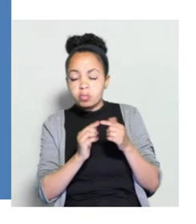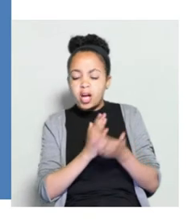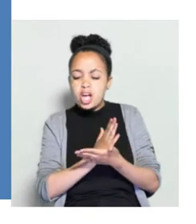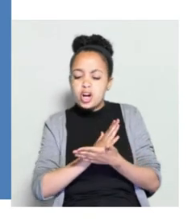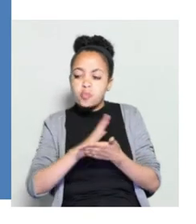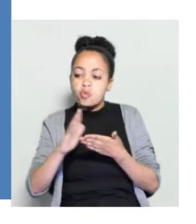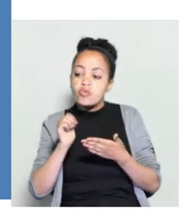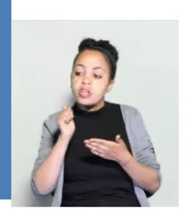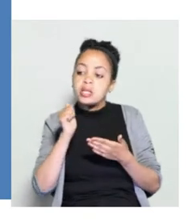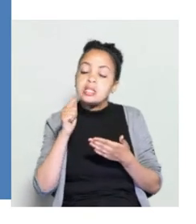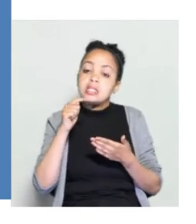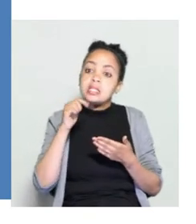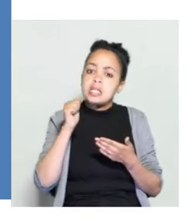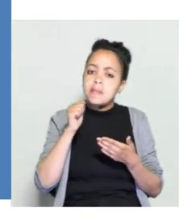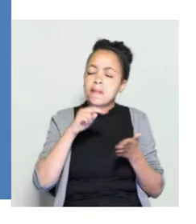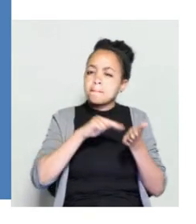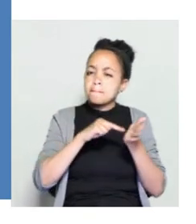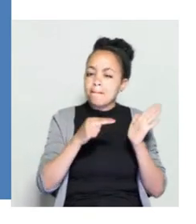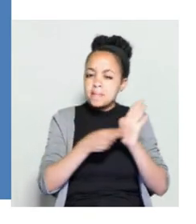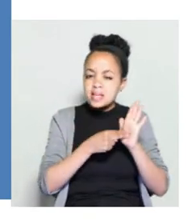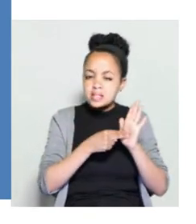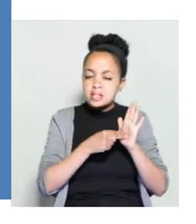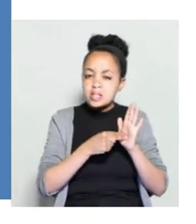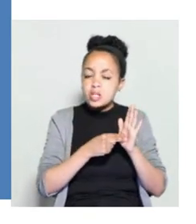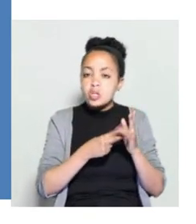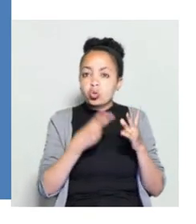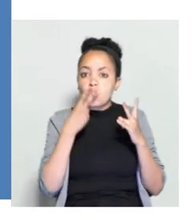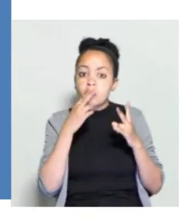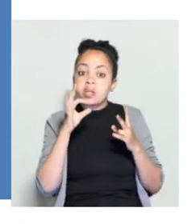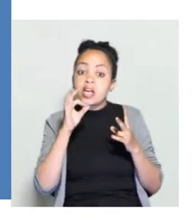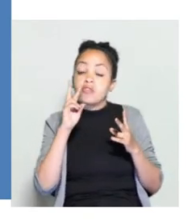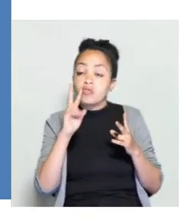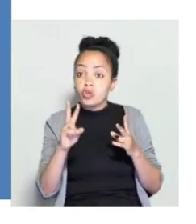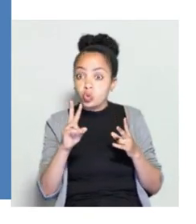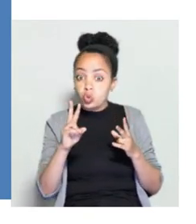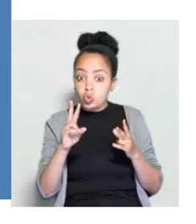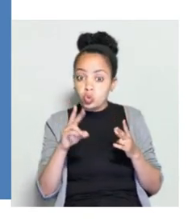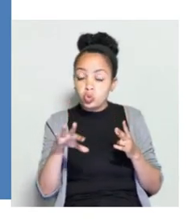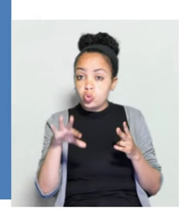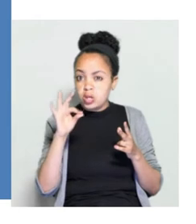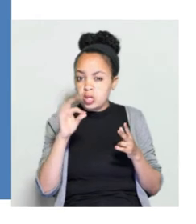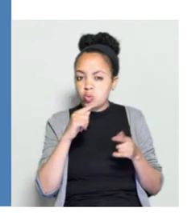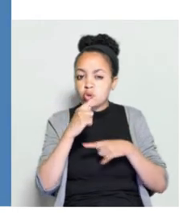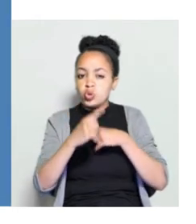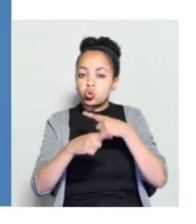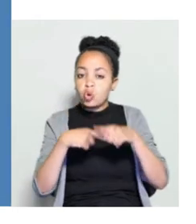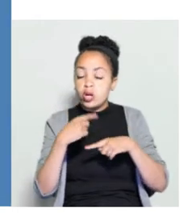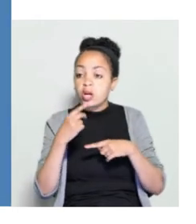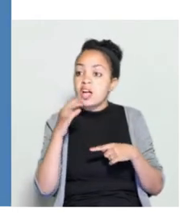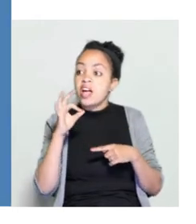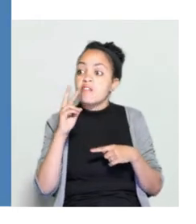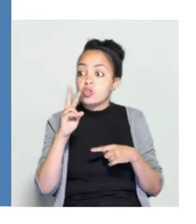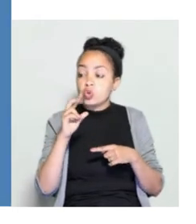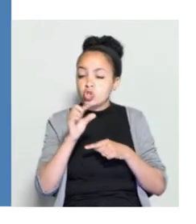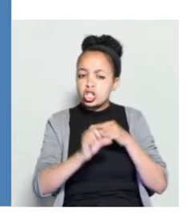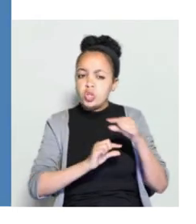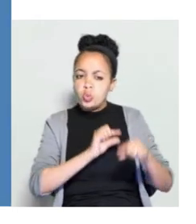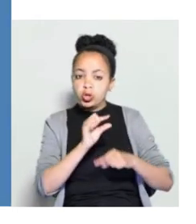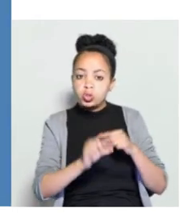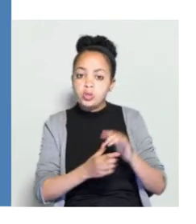stamen. Means to obtain F2 generation here, which is going to